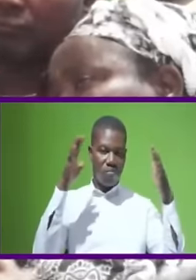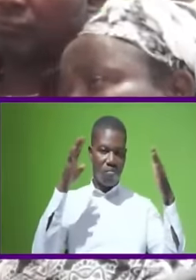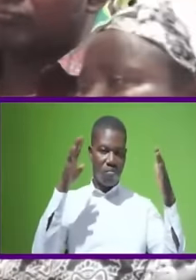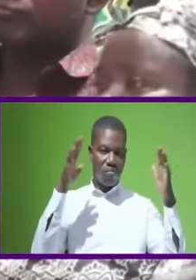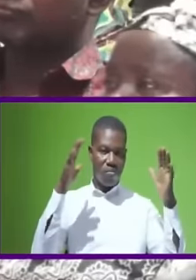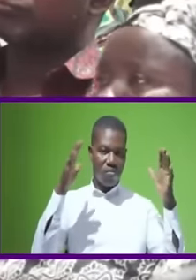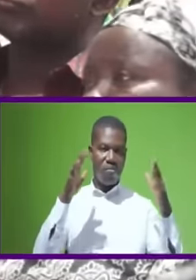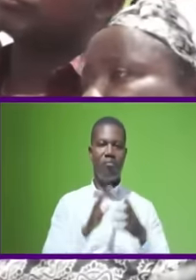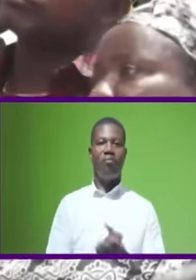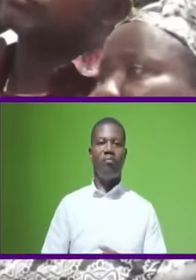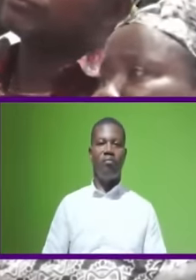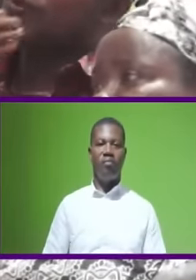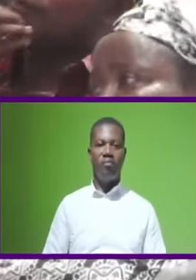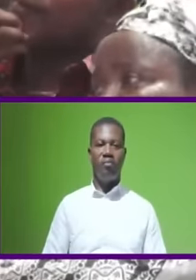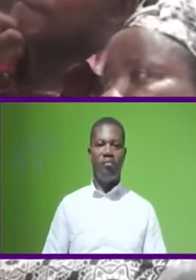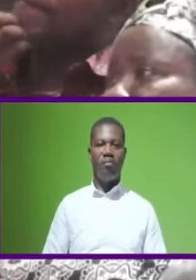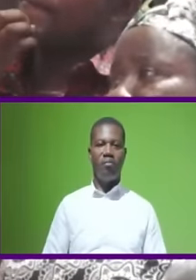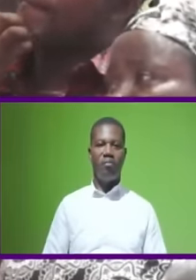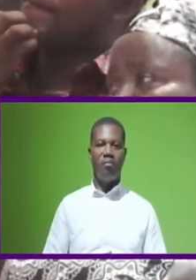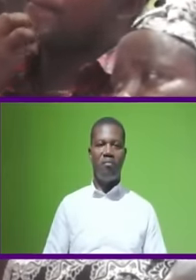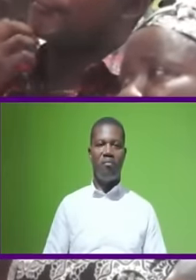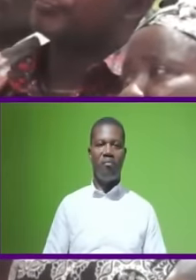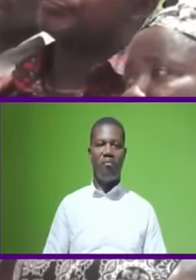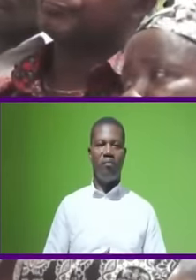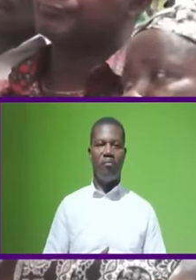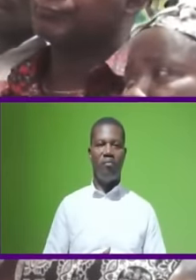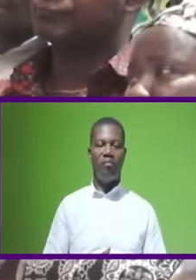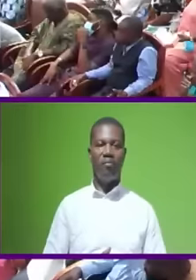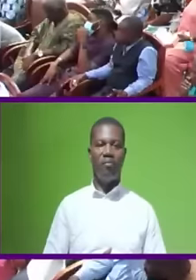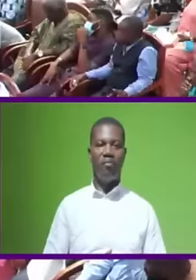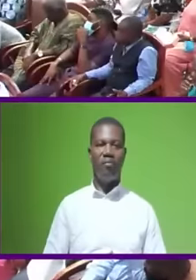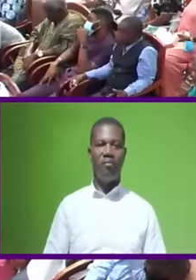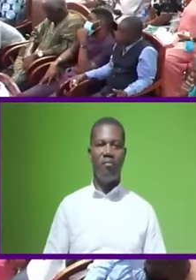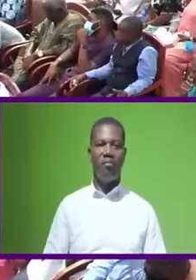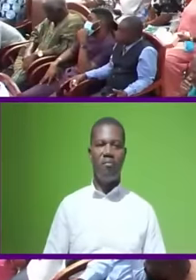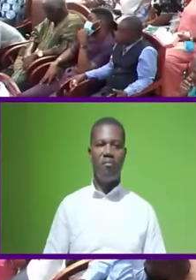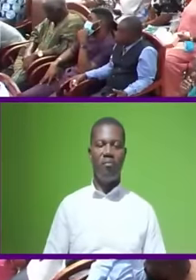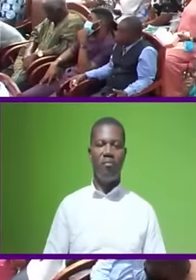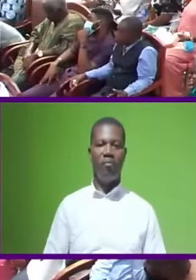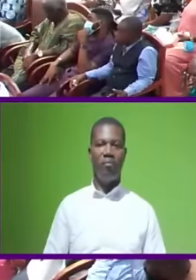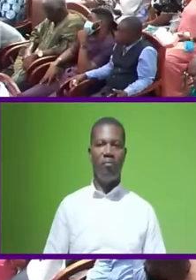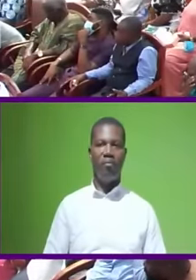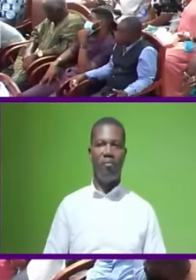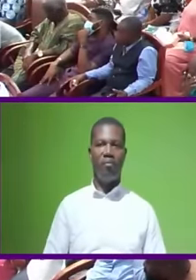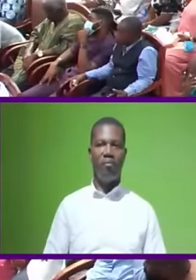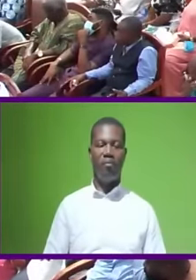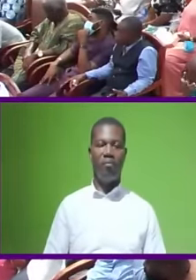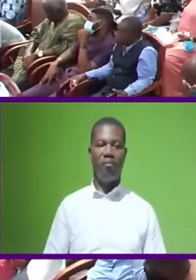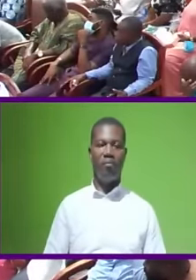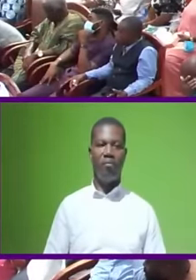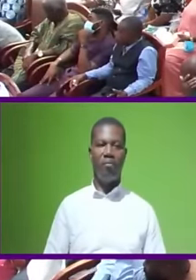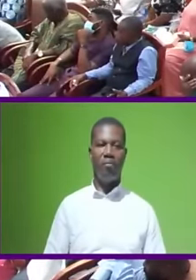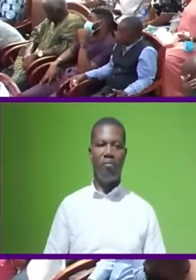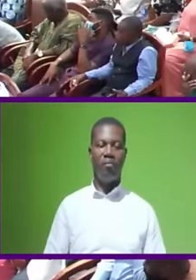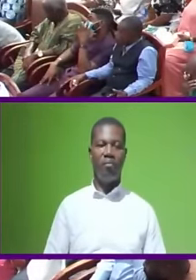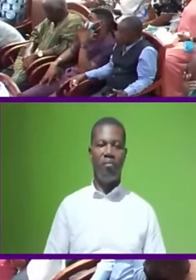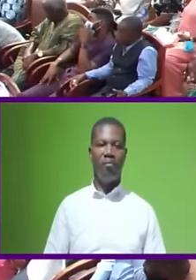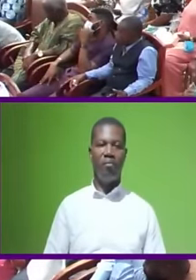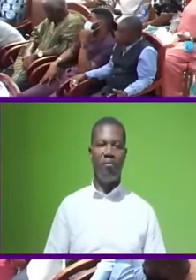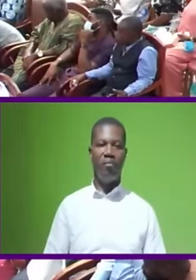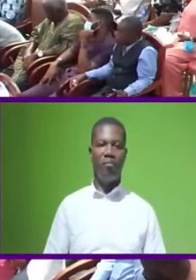be filled with fear because of the death of another. But then I want you to be afraid Because the death of Jesus Christ.